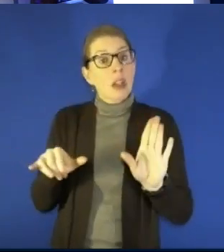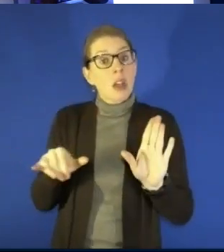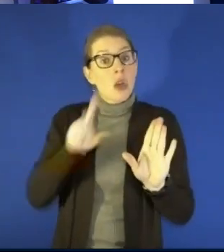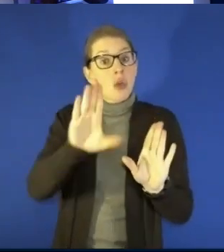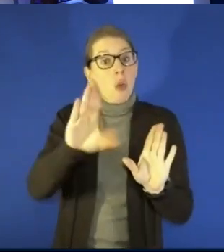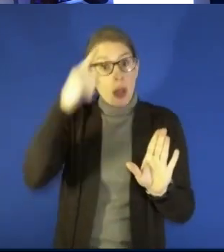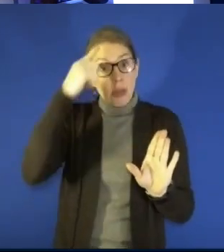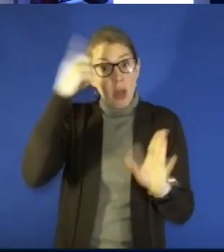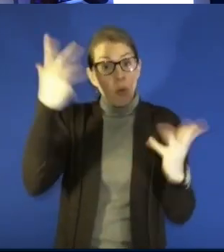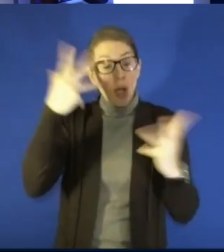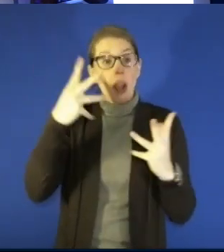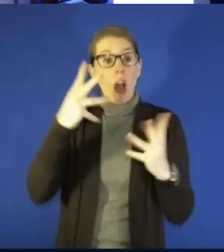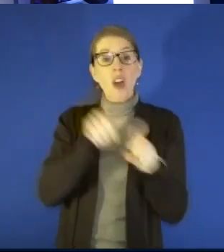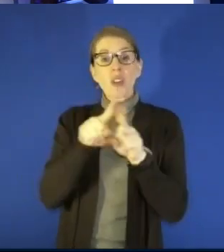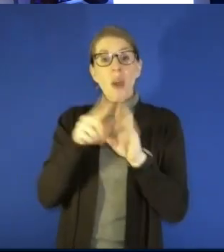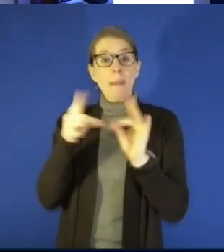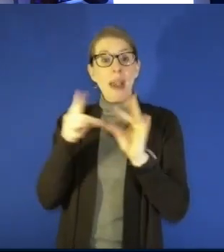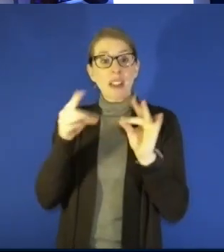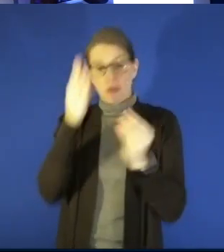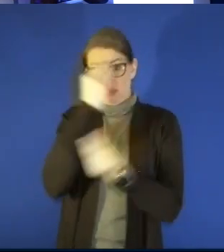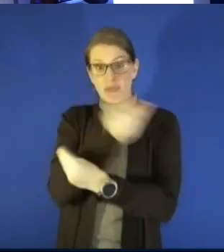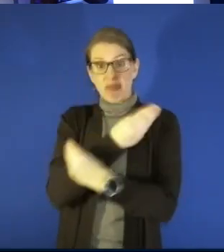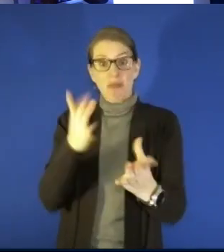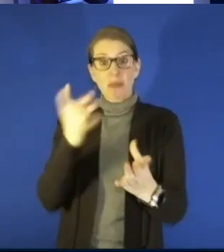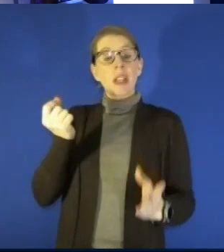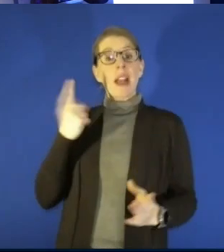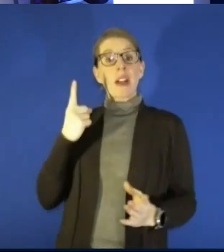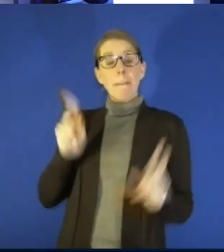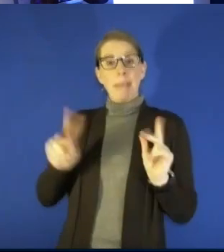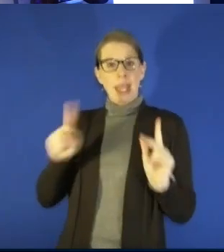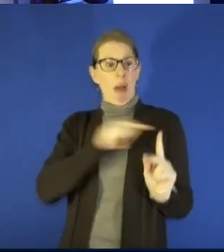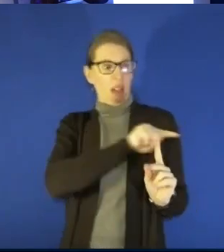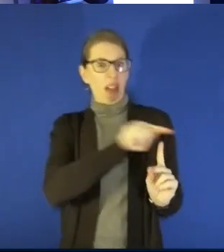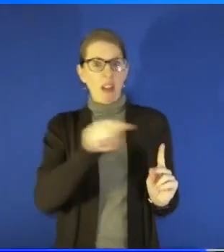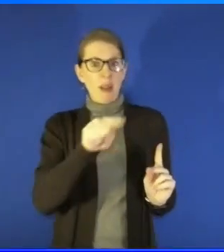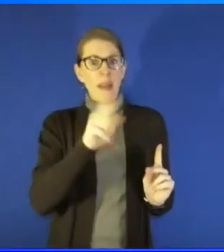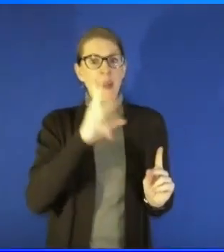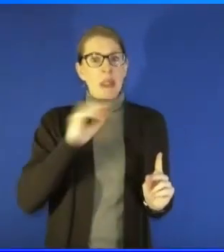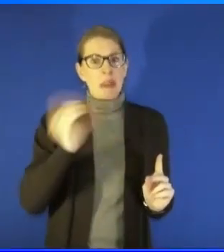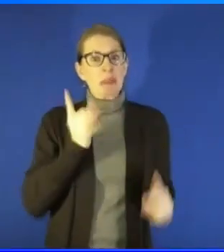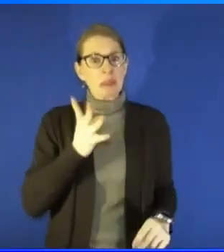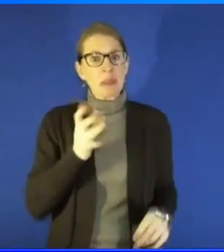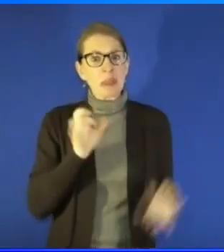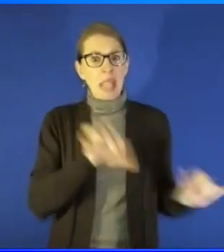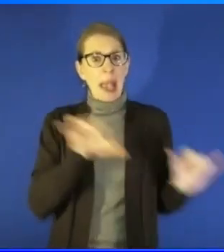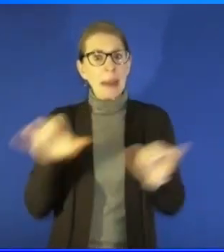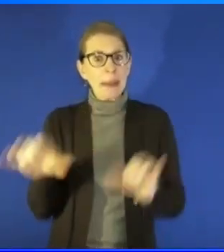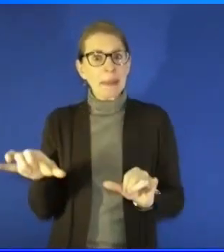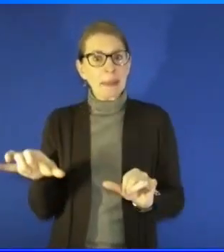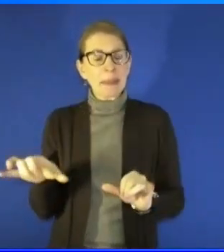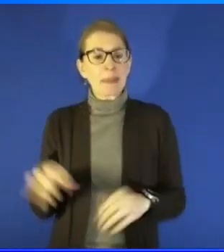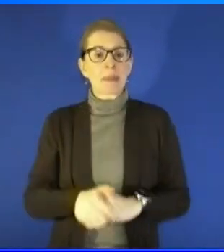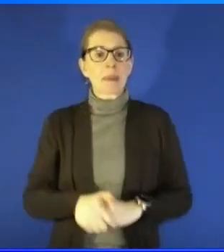to the community about understanding what these folks are going through? Yeah, I again